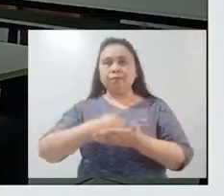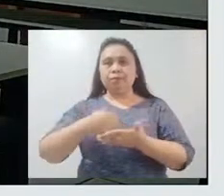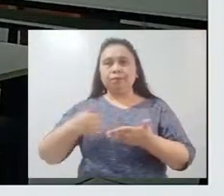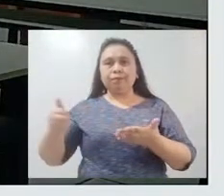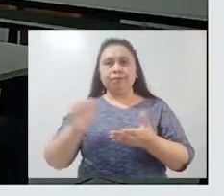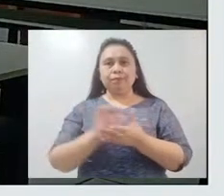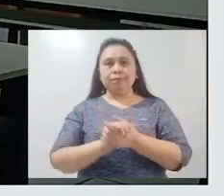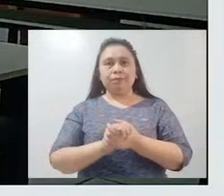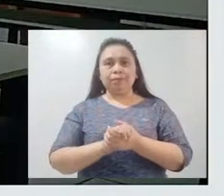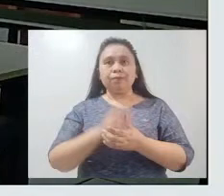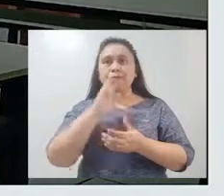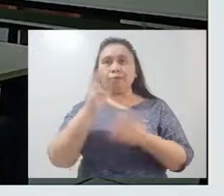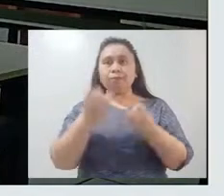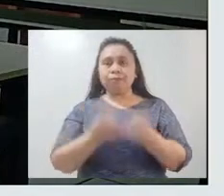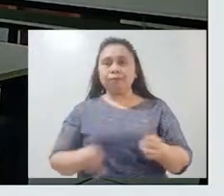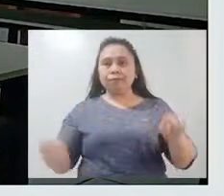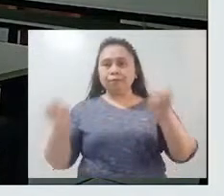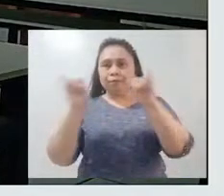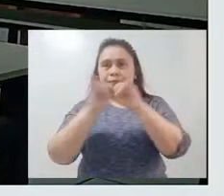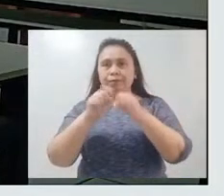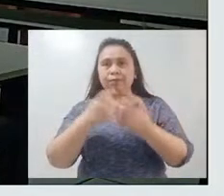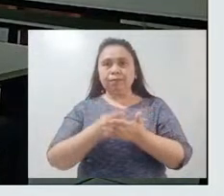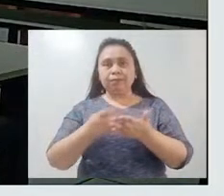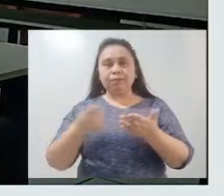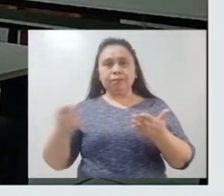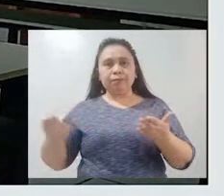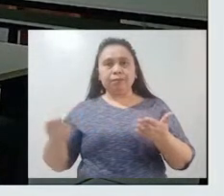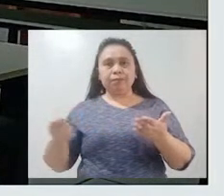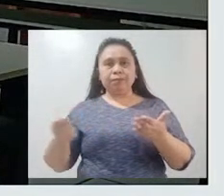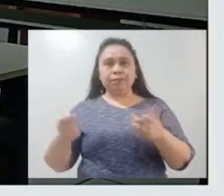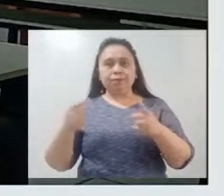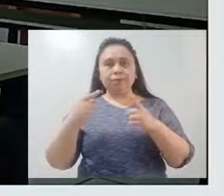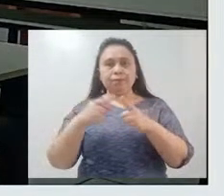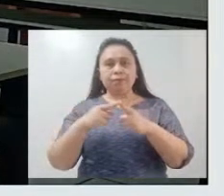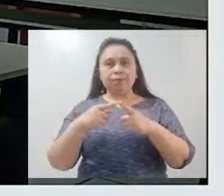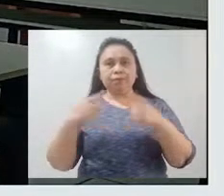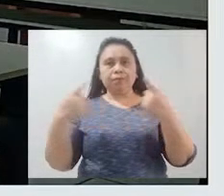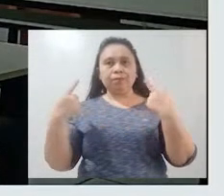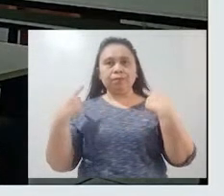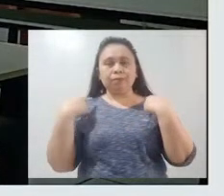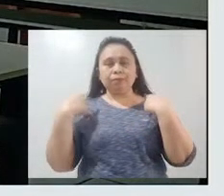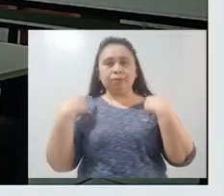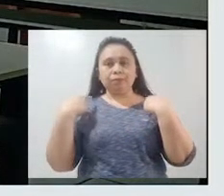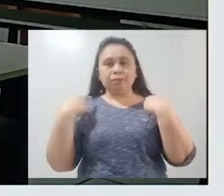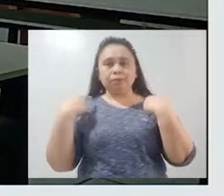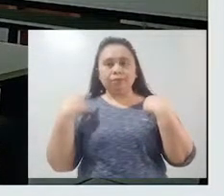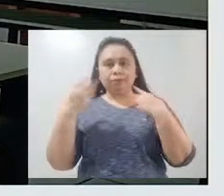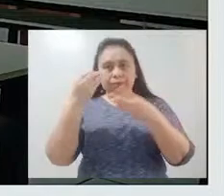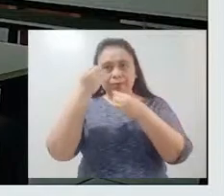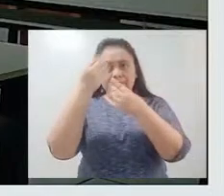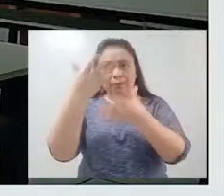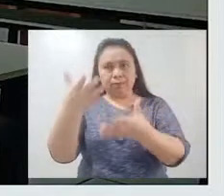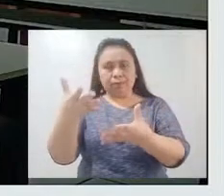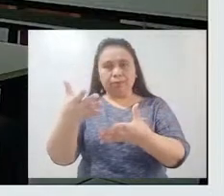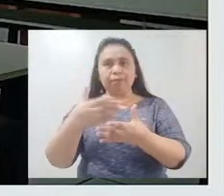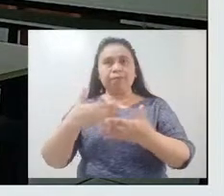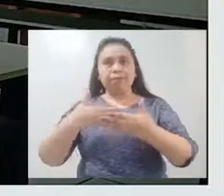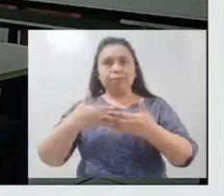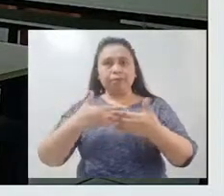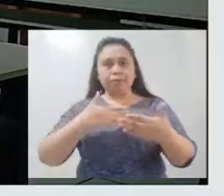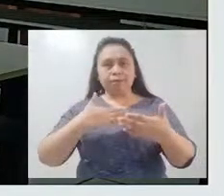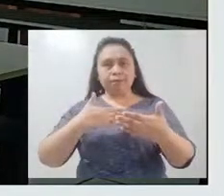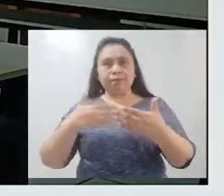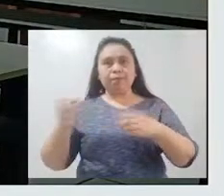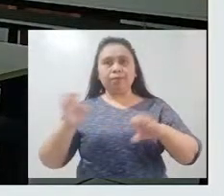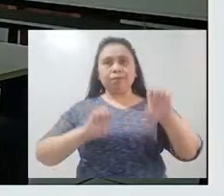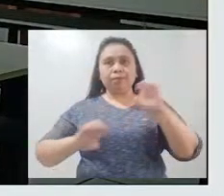Laboratory apparatus are important tools to interact directly with the data gathered before the